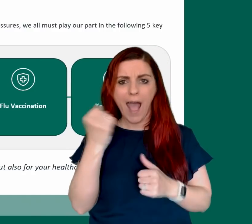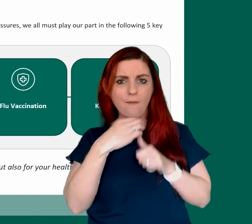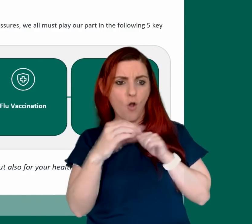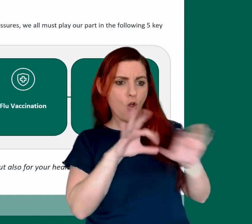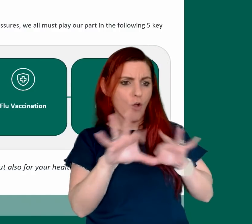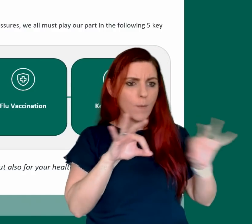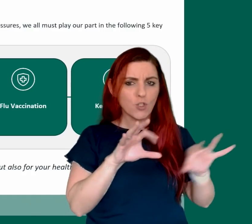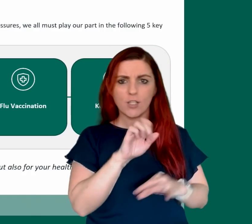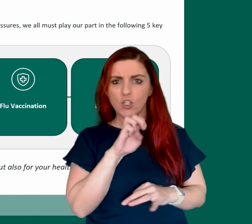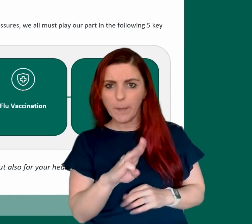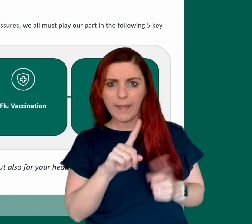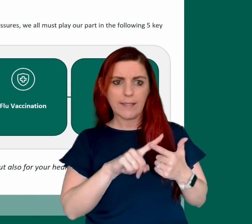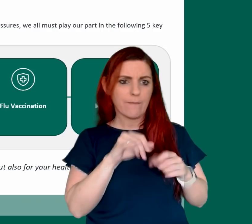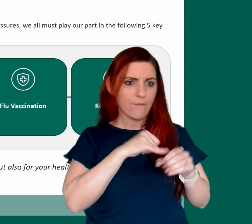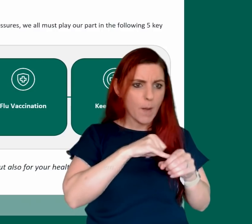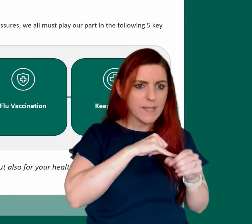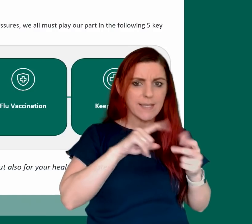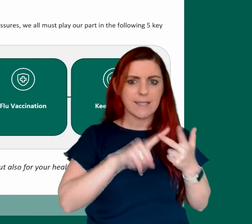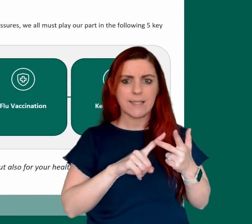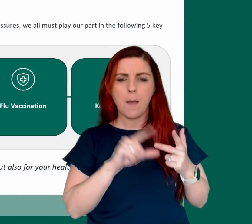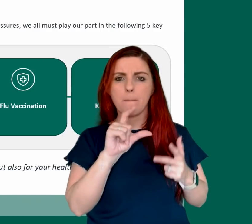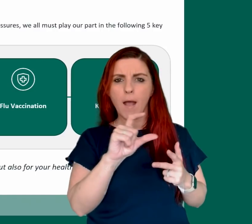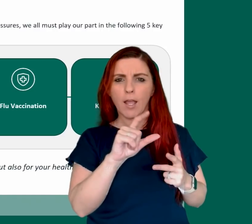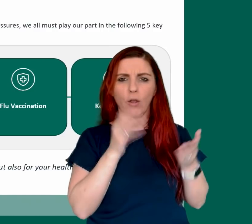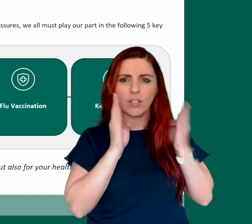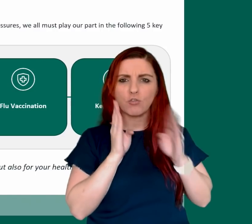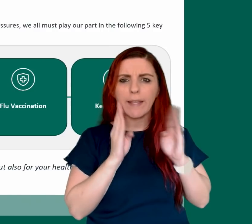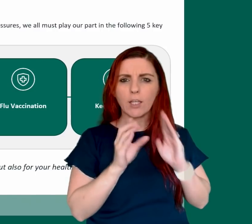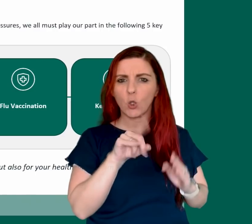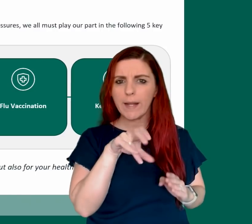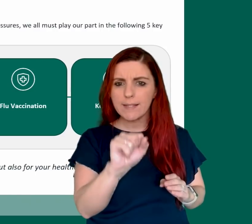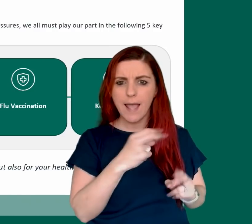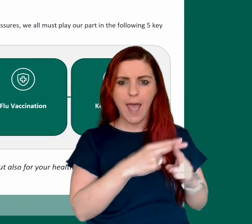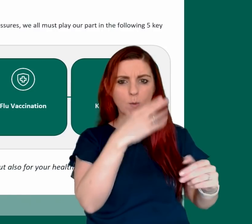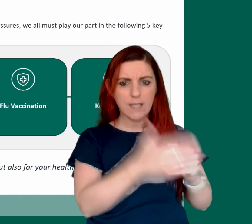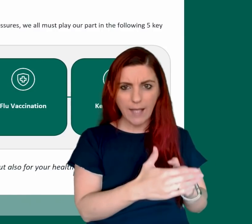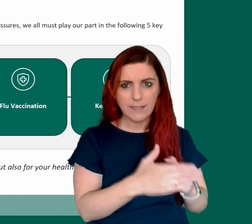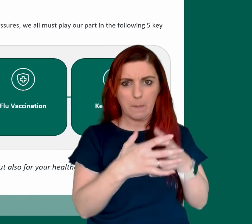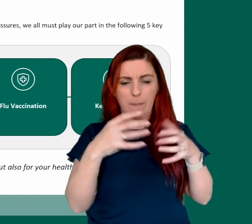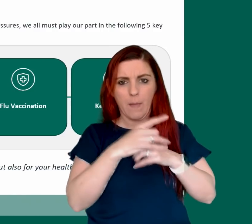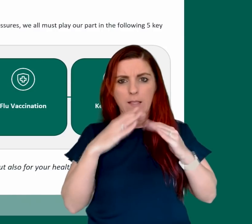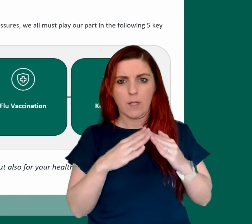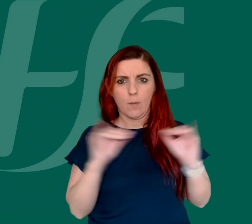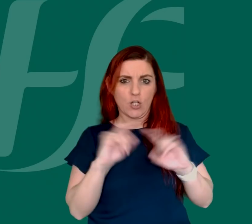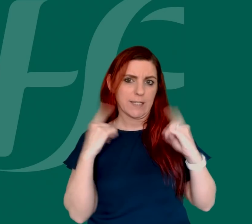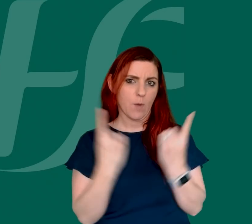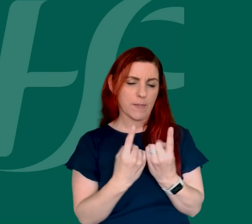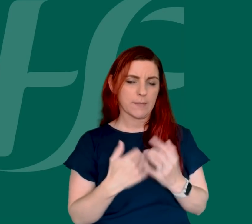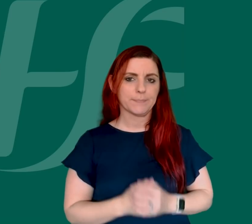in terms of GPs, pharmacies, minor injury units outside of the ED departments. Thank you very much.